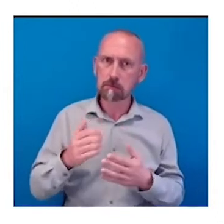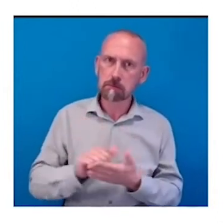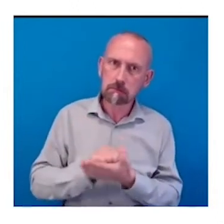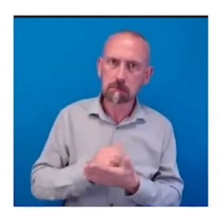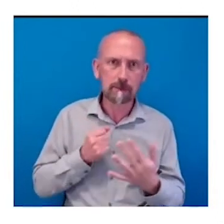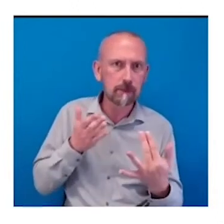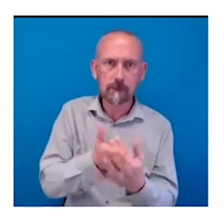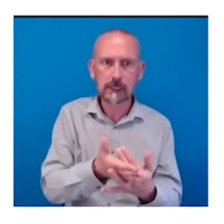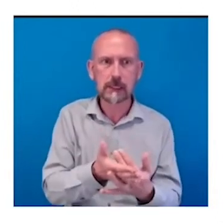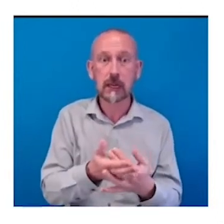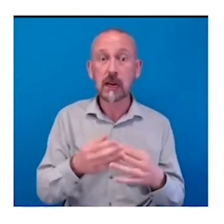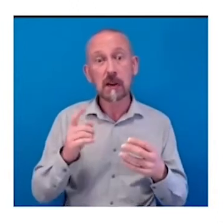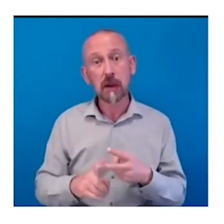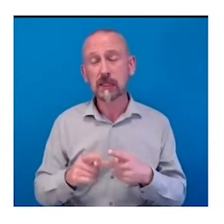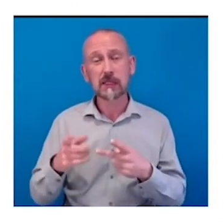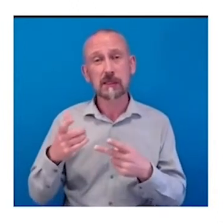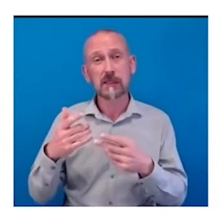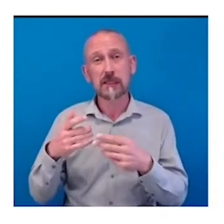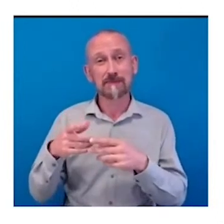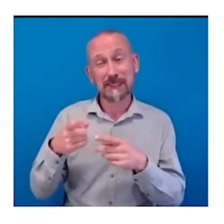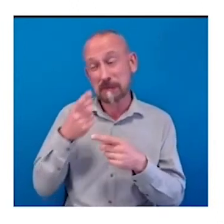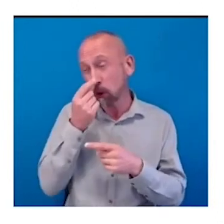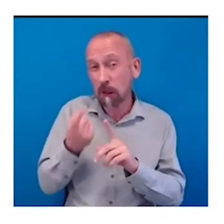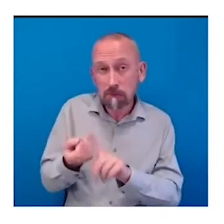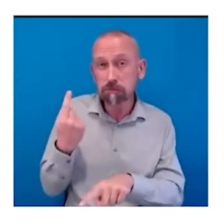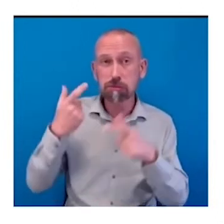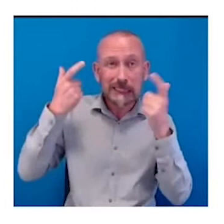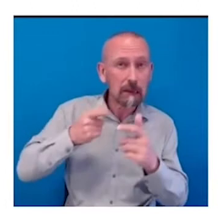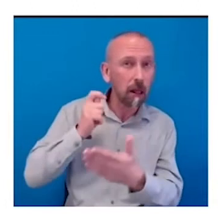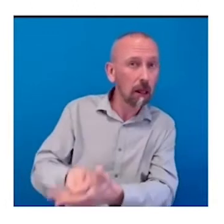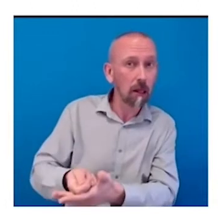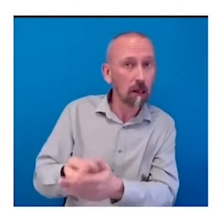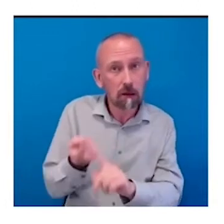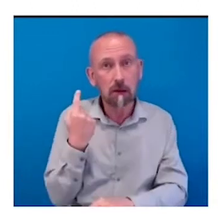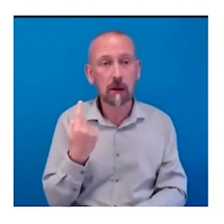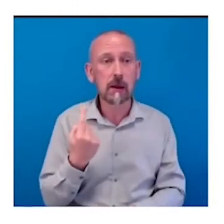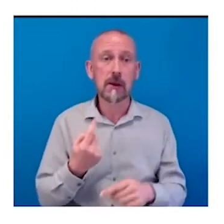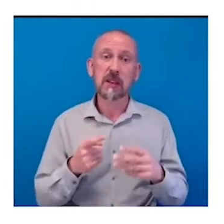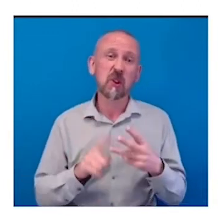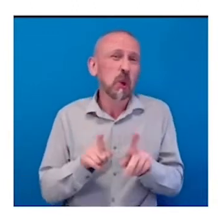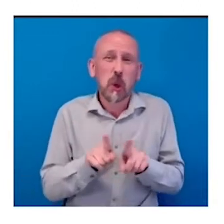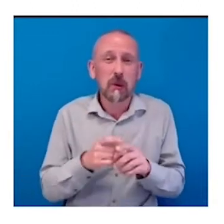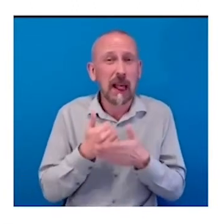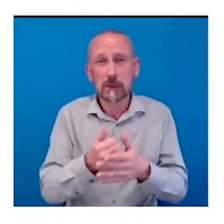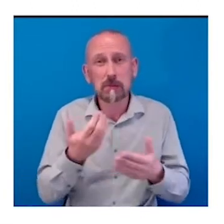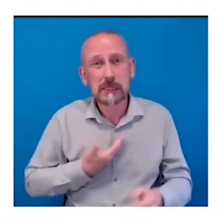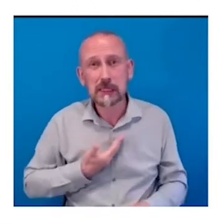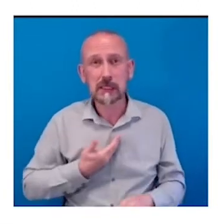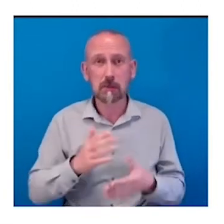good business. There's a large segment of population that can equally participate and take advantage of the products and services that are on offer.